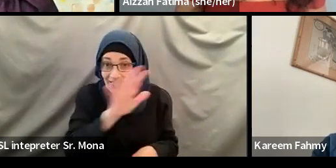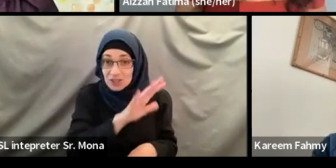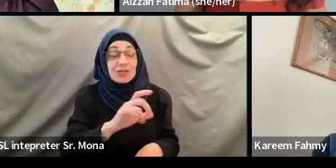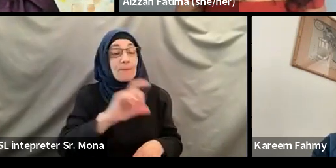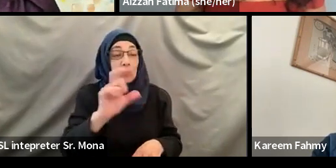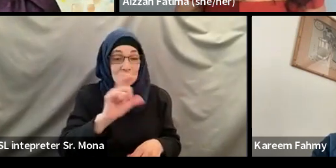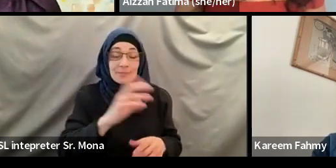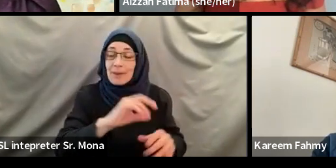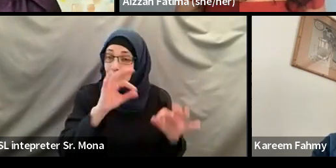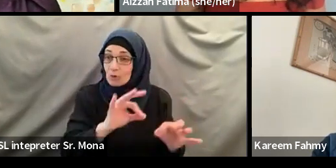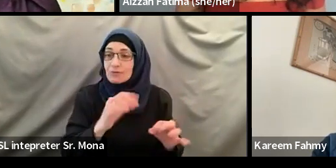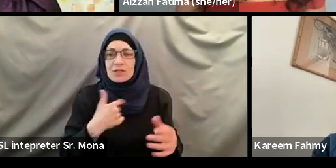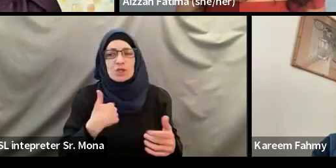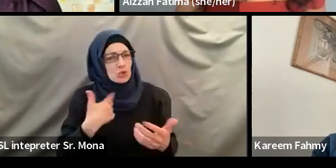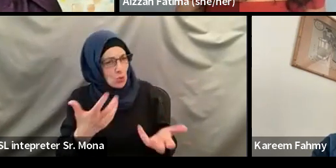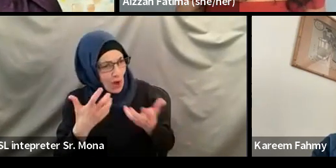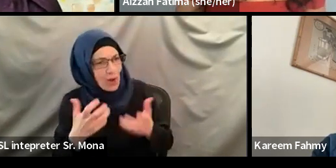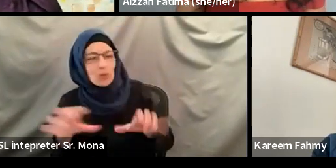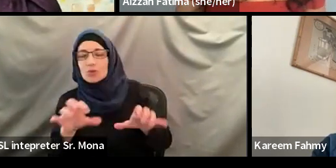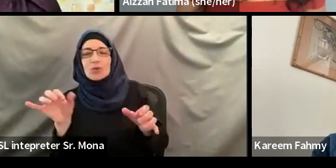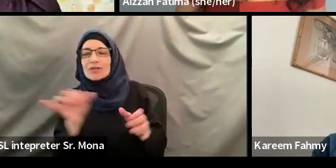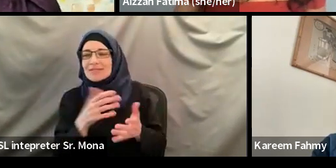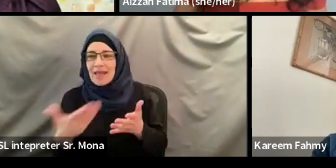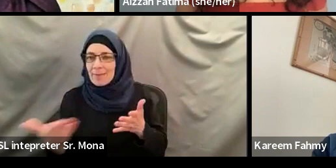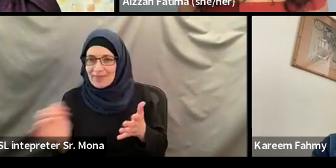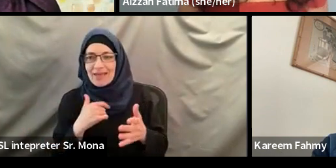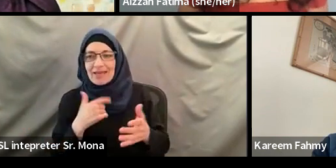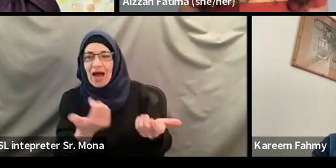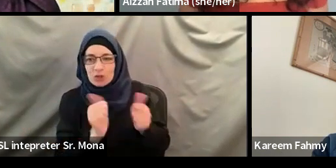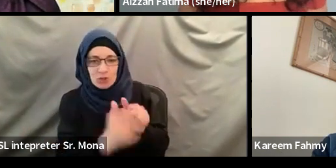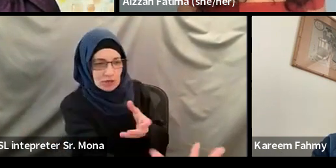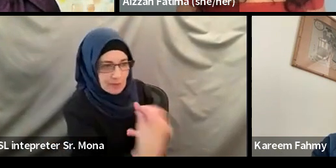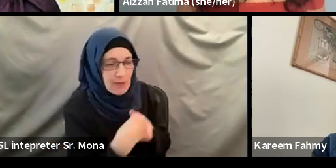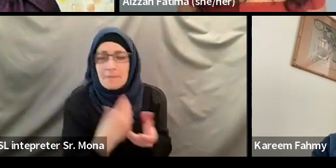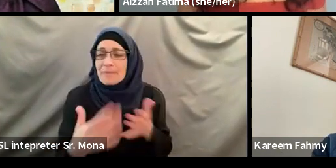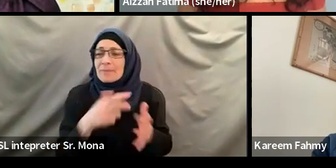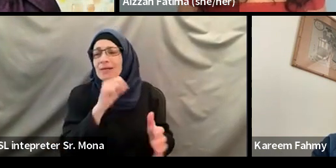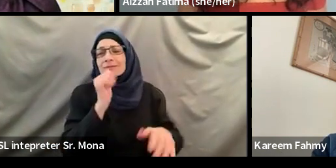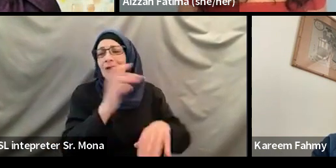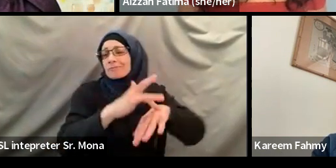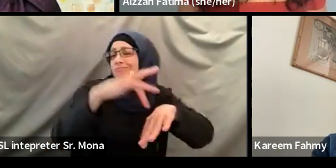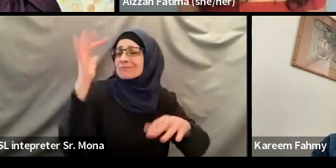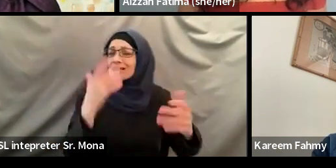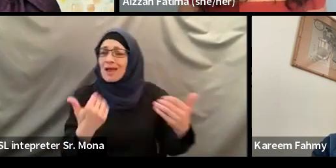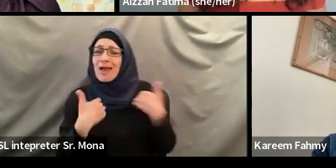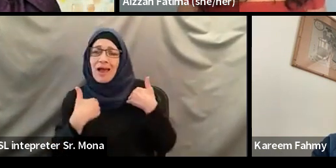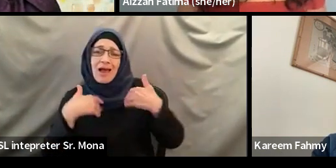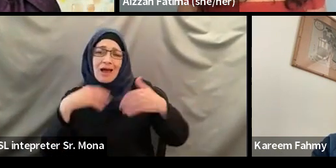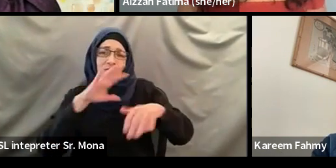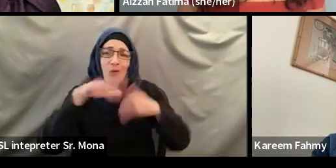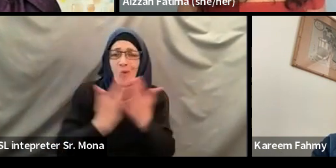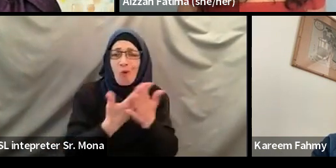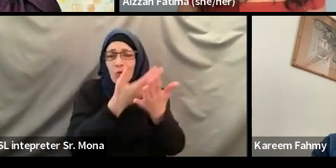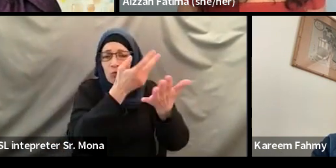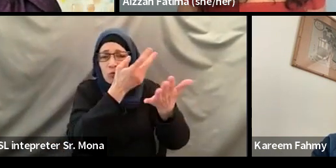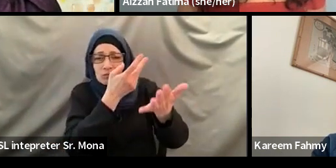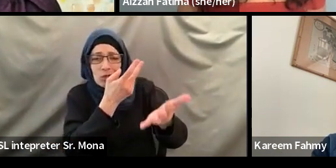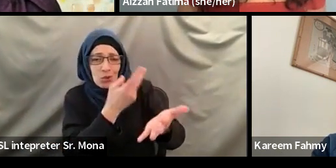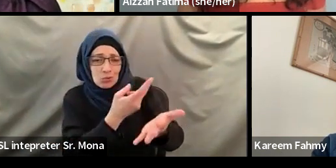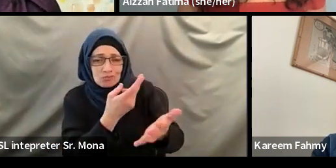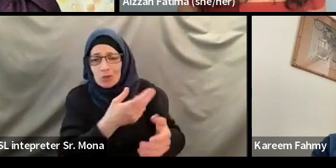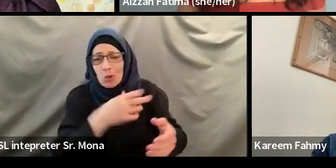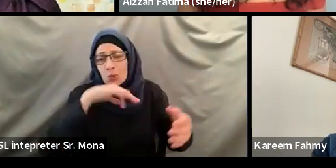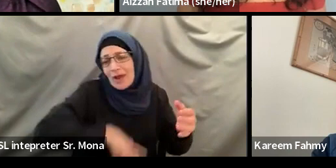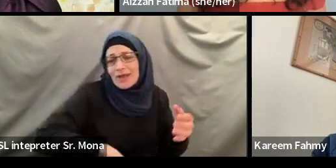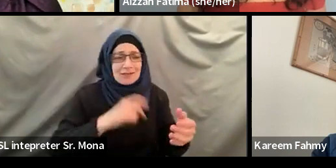that trickle down, like someone might not be the shiniest, someone might not have gone to grad school or have had all the credits, but like, if you want more Muslim work,